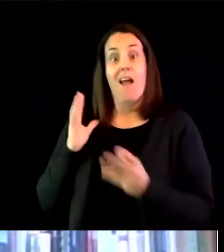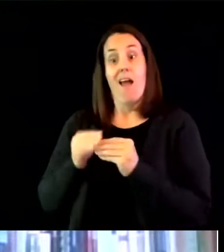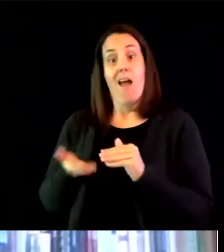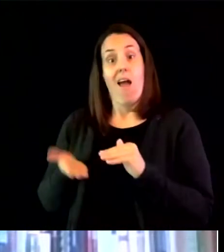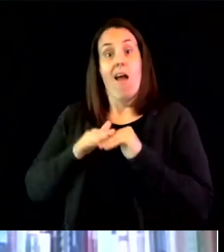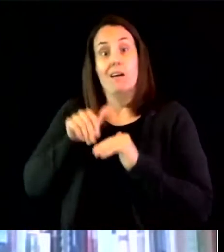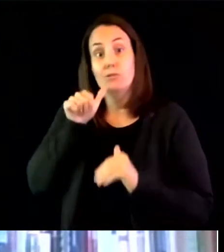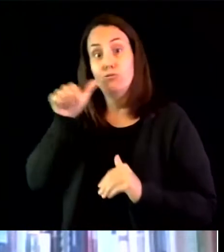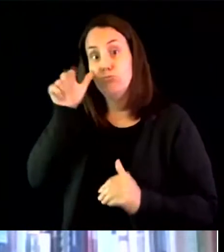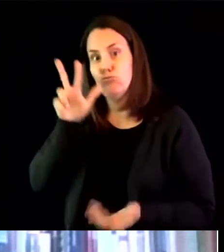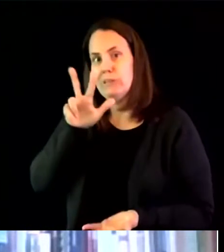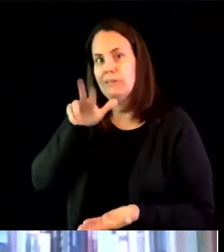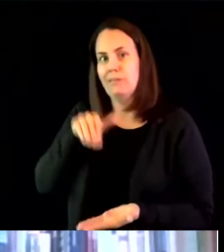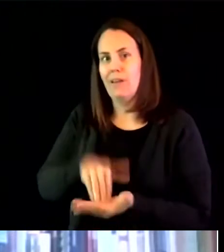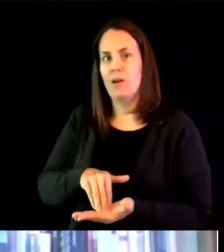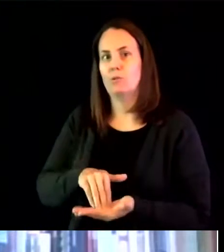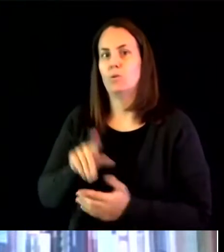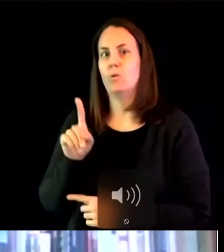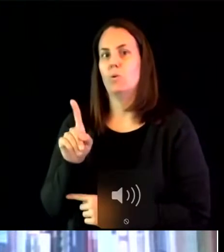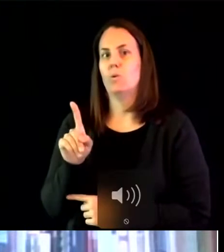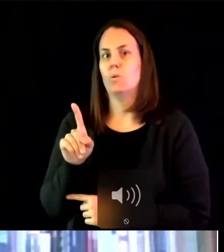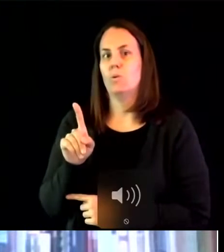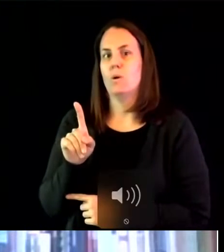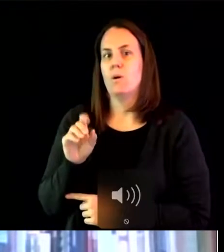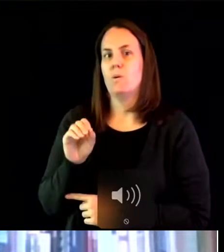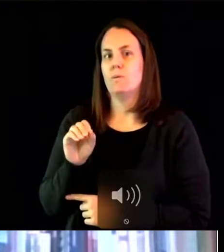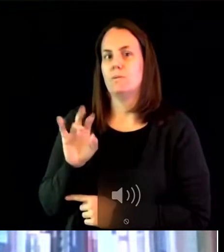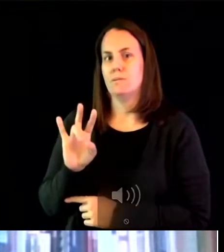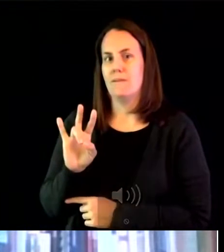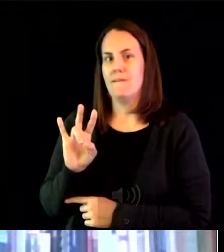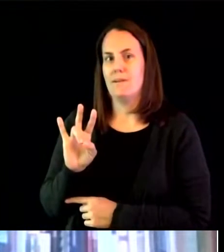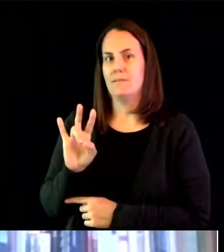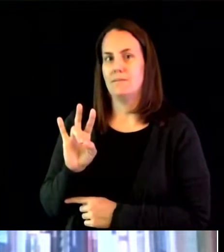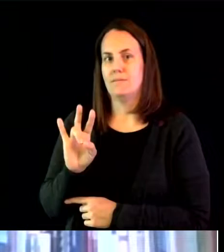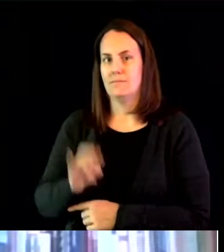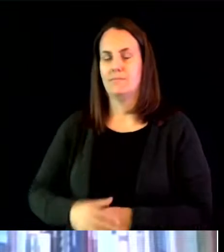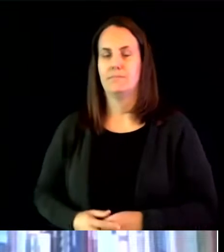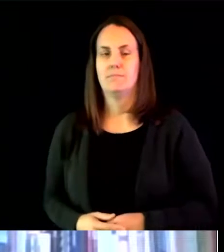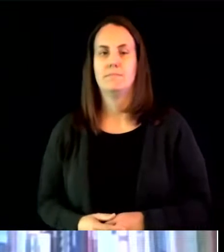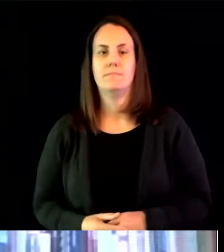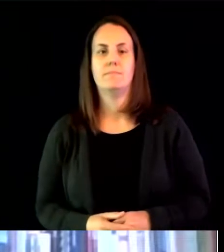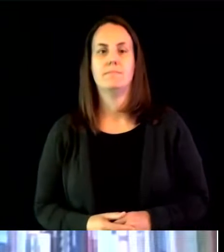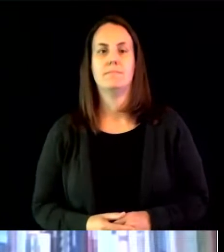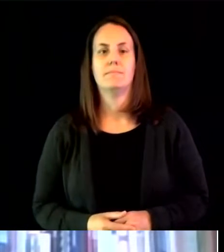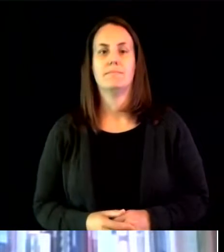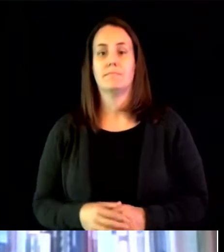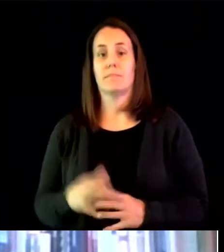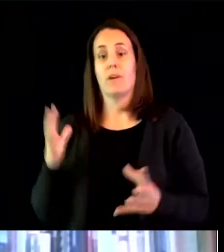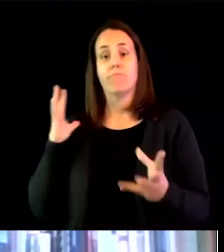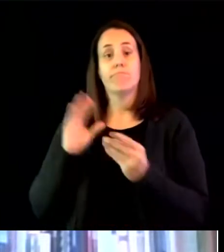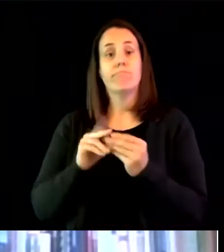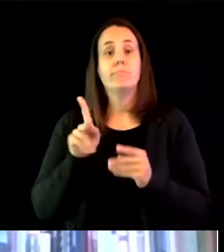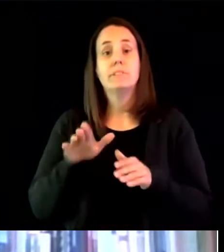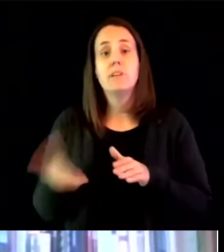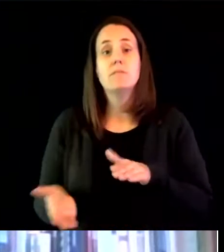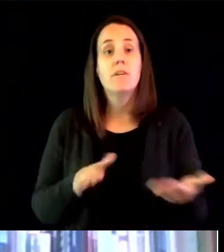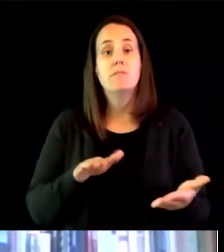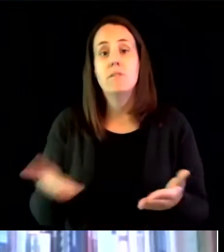3,107 since yesterday. We also now have total deaths reaching